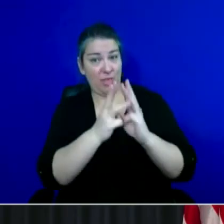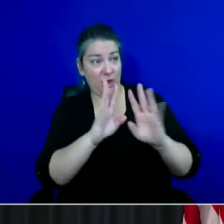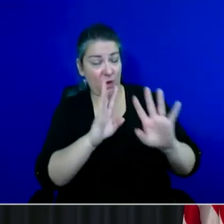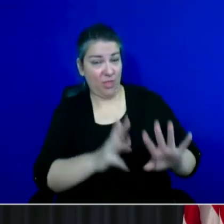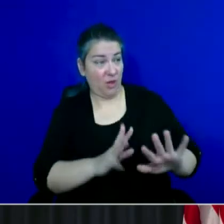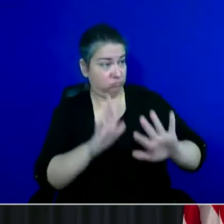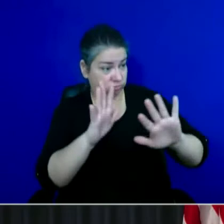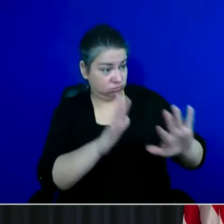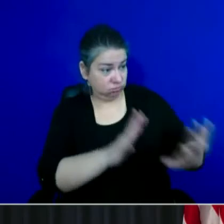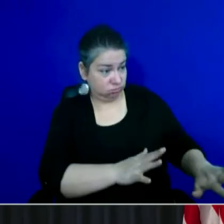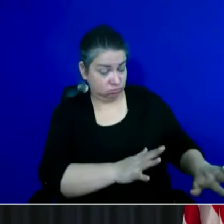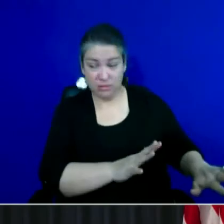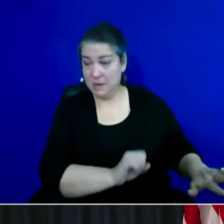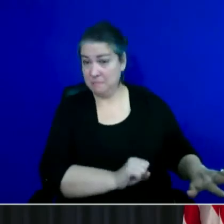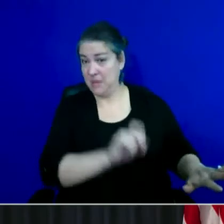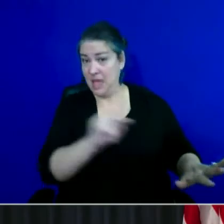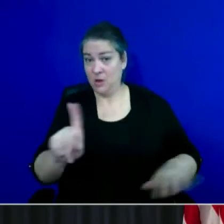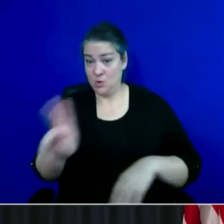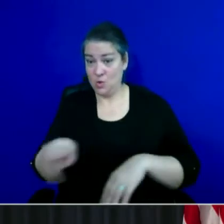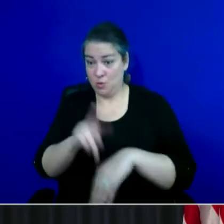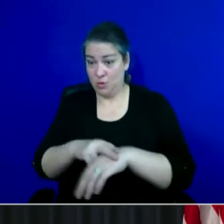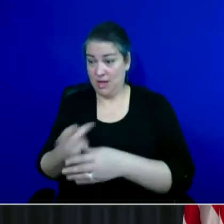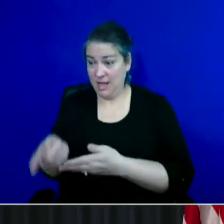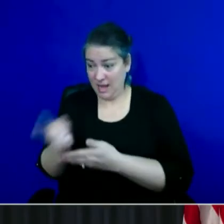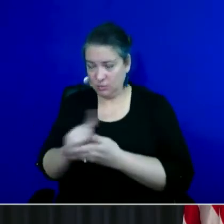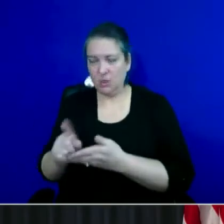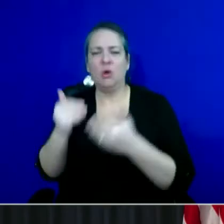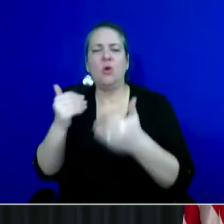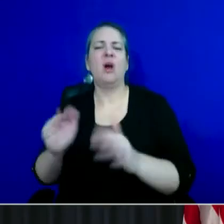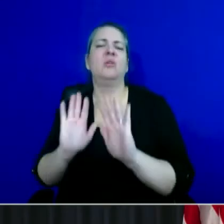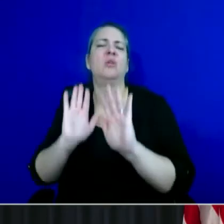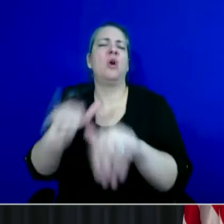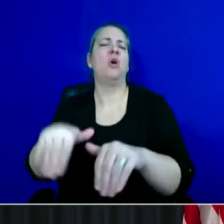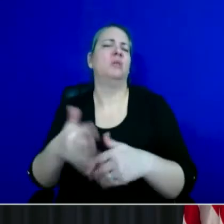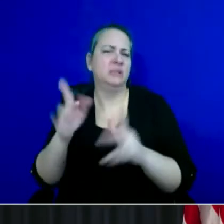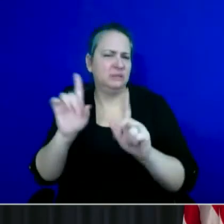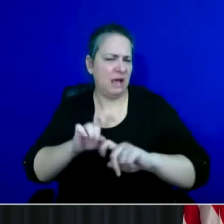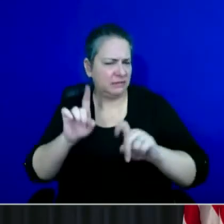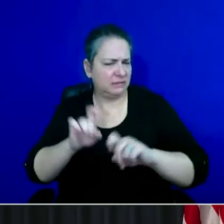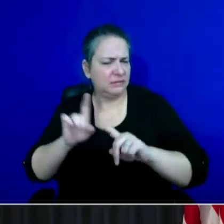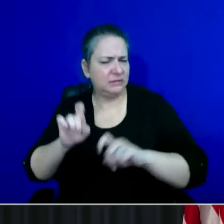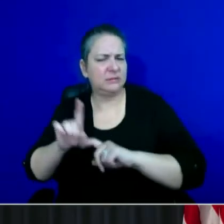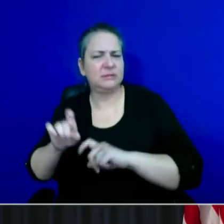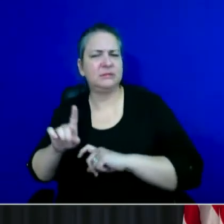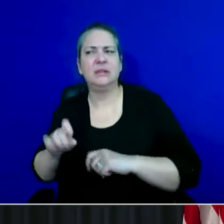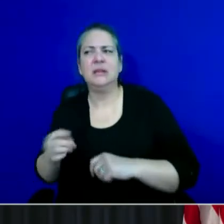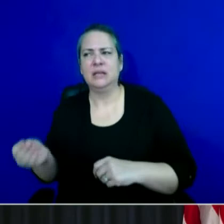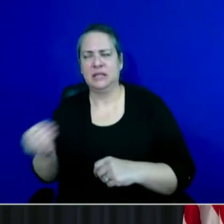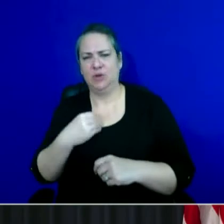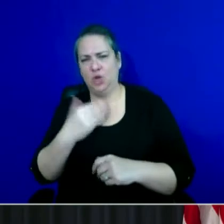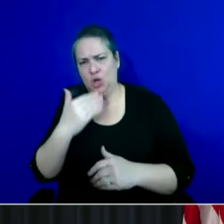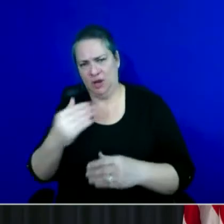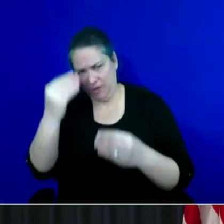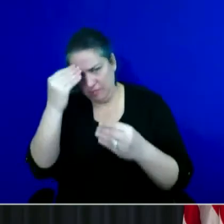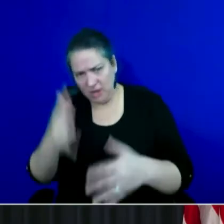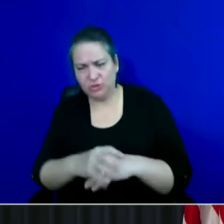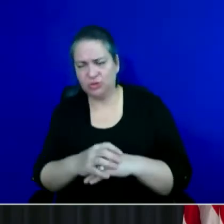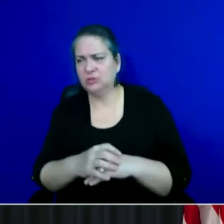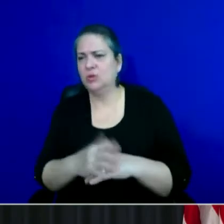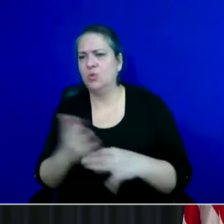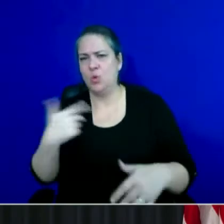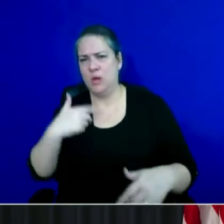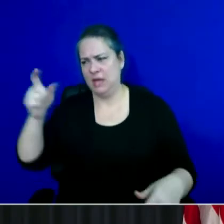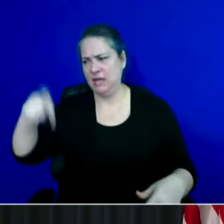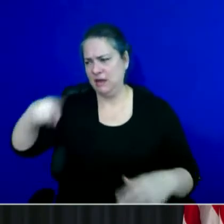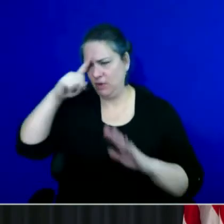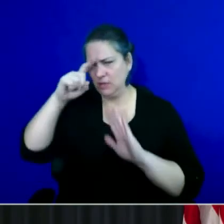getting regularly tested. It both protects you and your family, and it gives us critical information we need in the state. It gives us the best